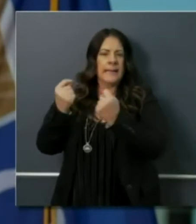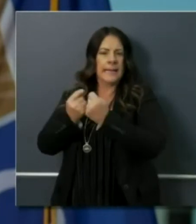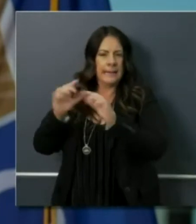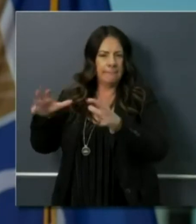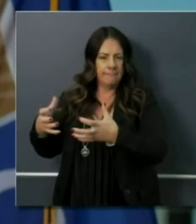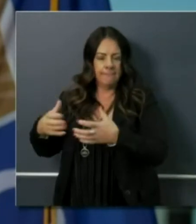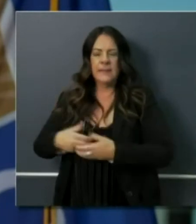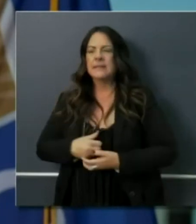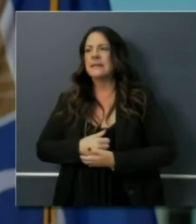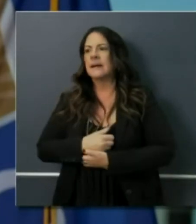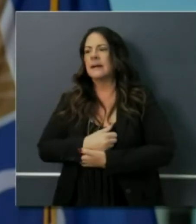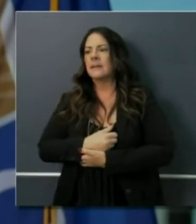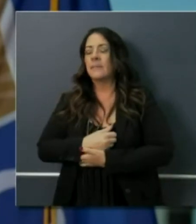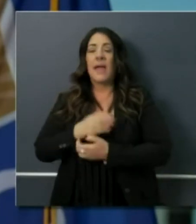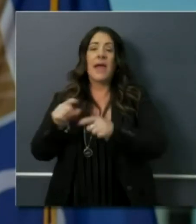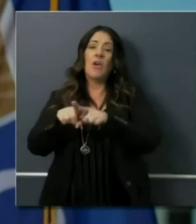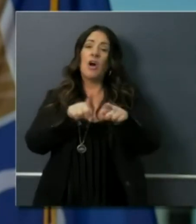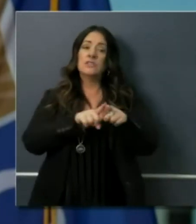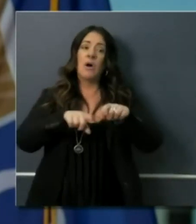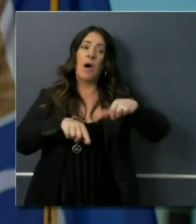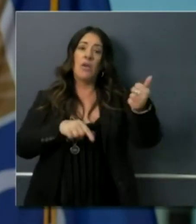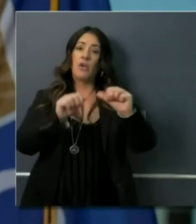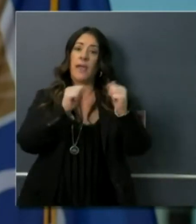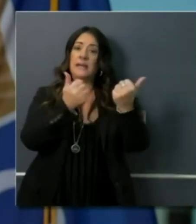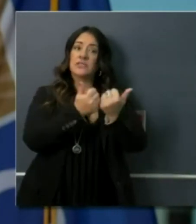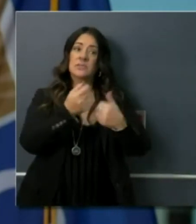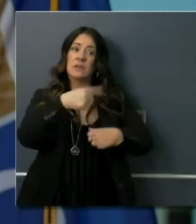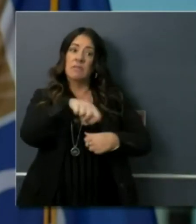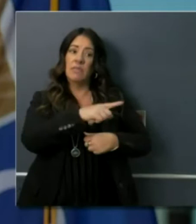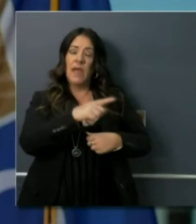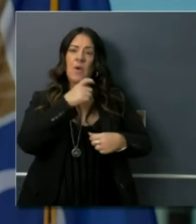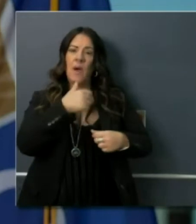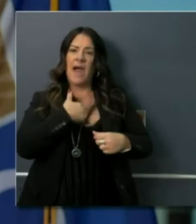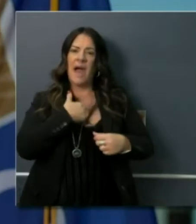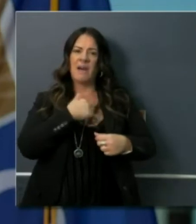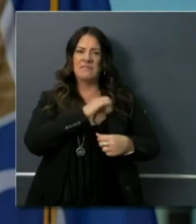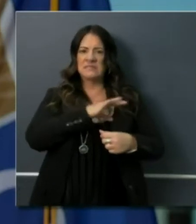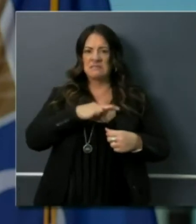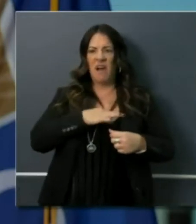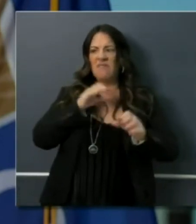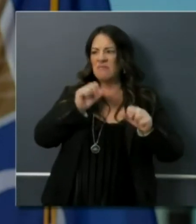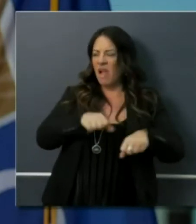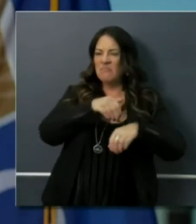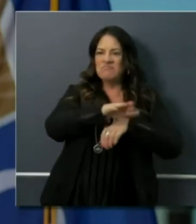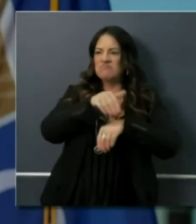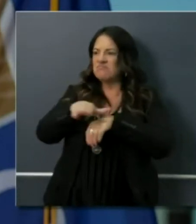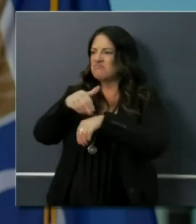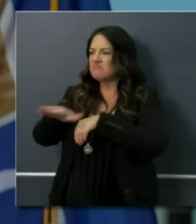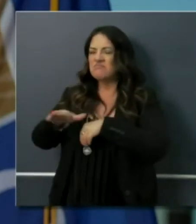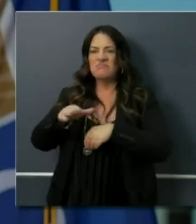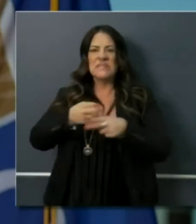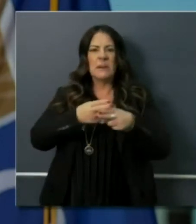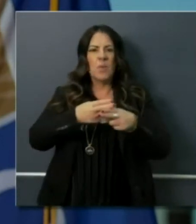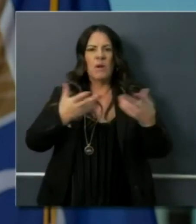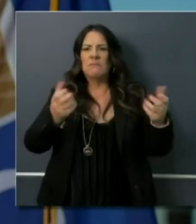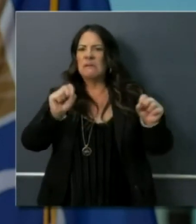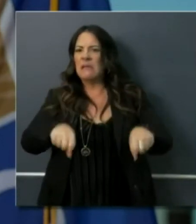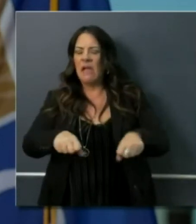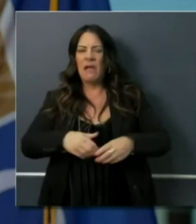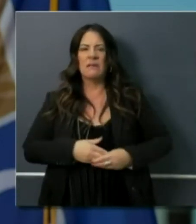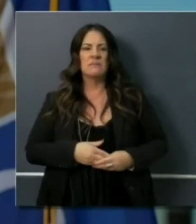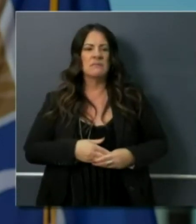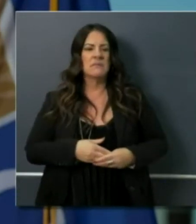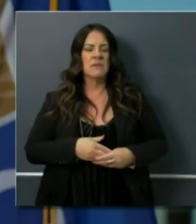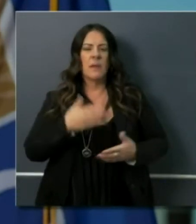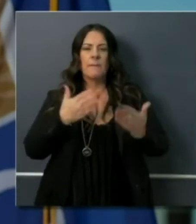temporary staffing agencies that we are now engaged with to help with the crisis of staff that are not able